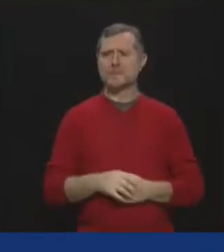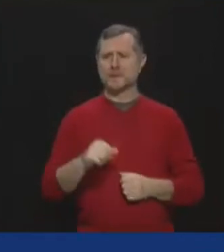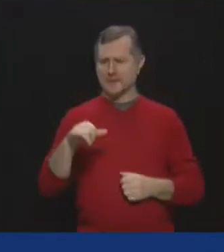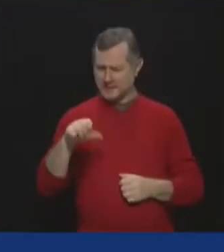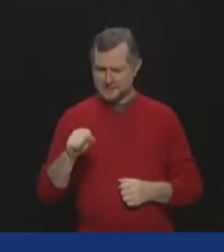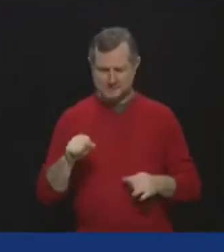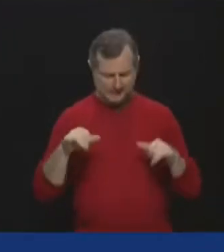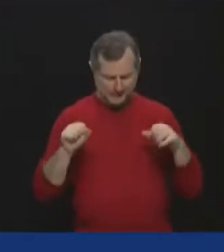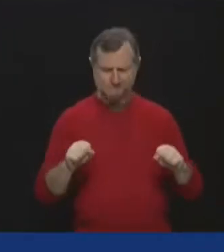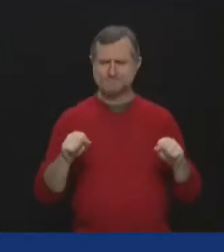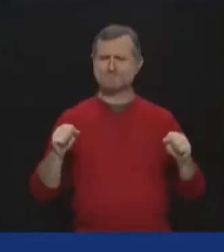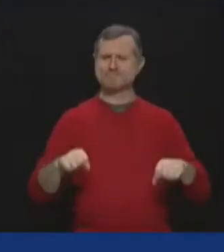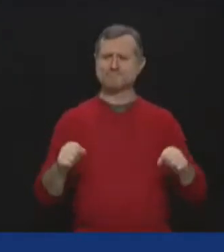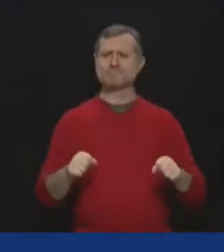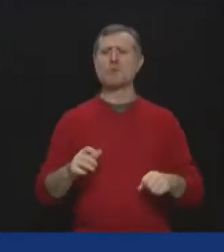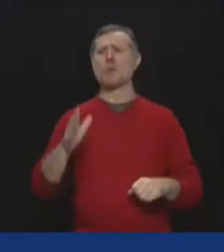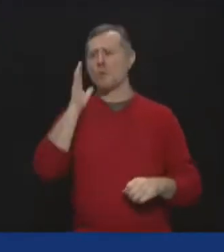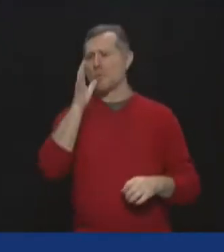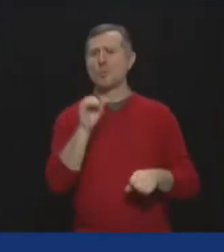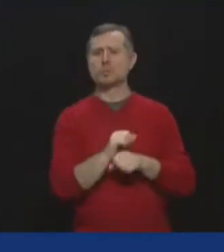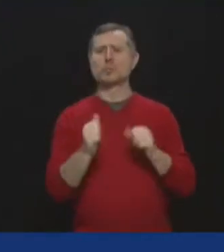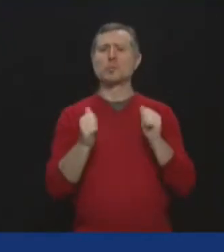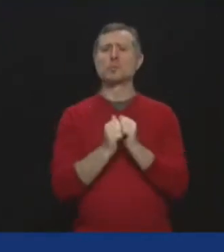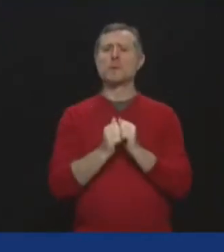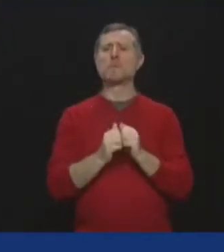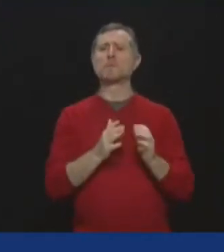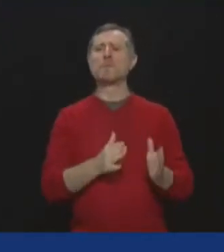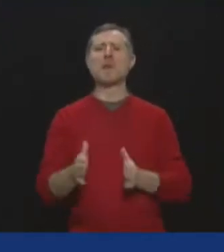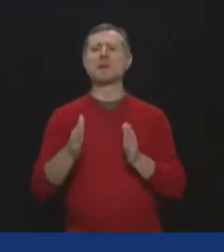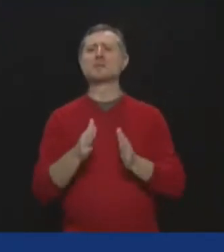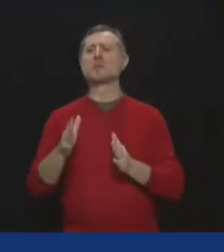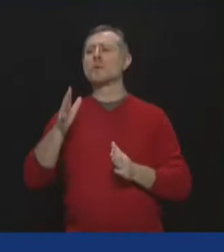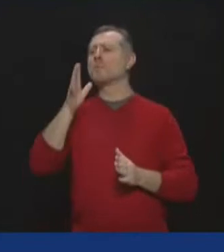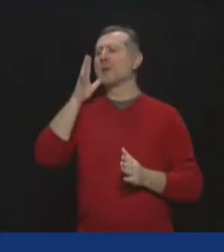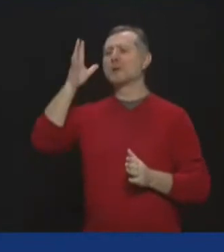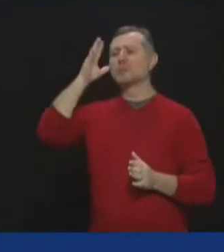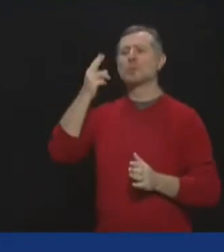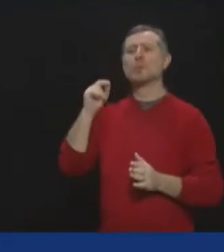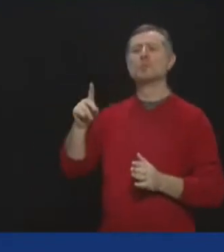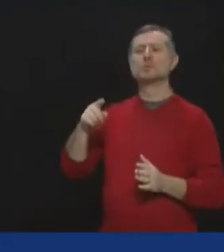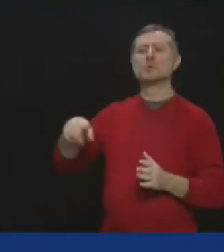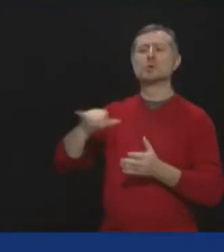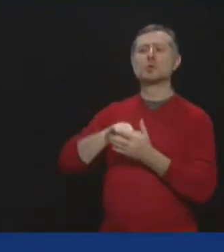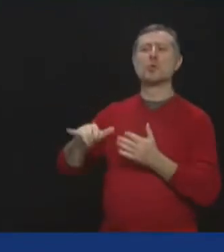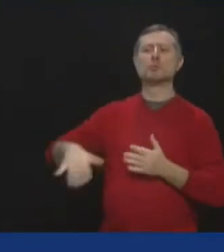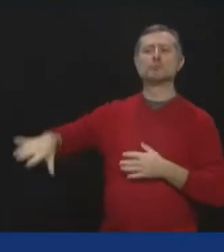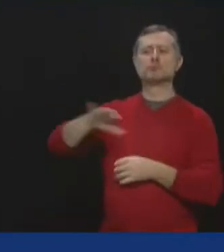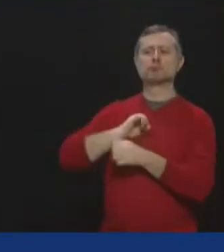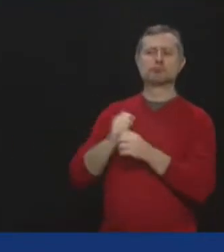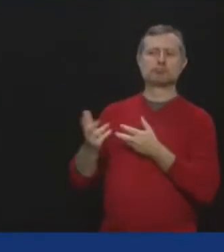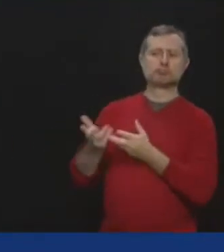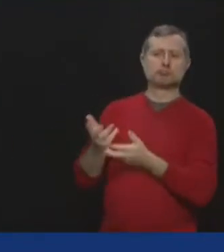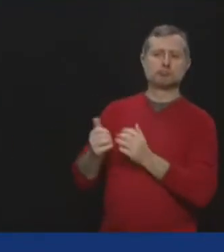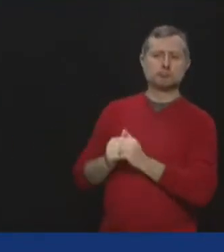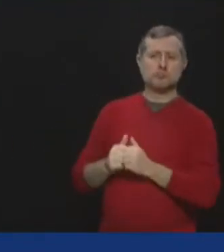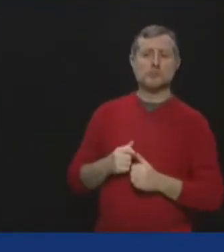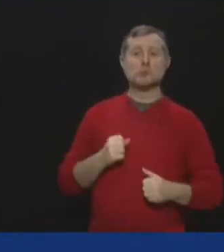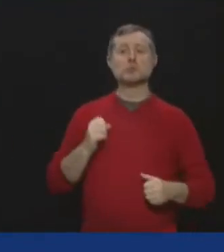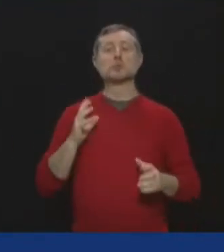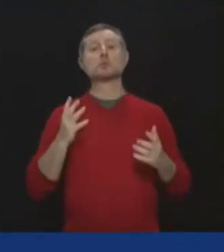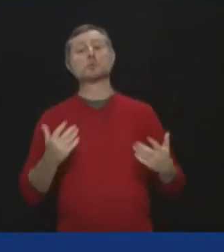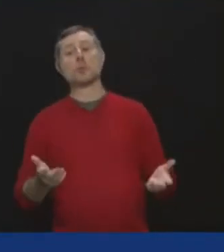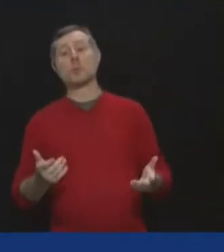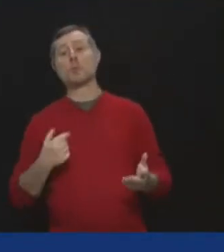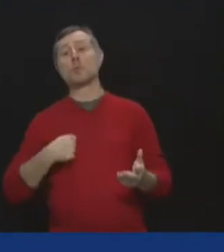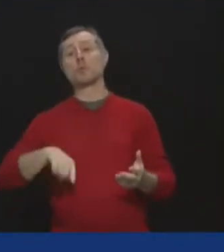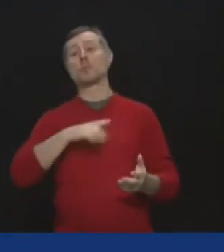Absolutely, and we'll be working with Planned Parenthood to see exactly what they need from the state of New York. Again, this is fairly new in terms of our response. I